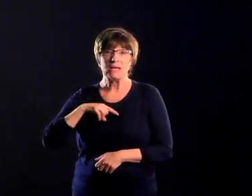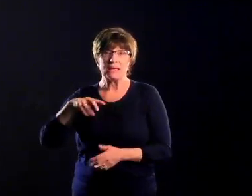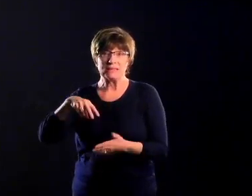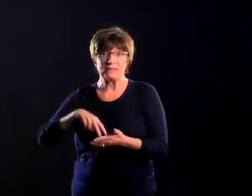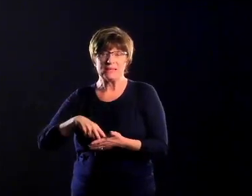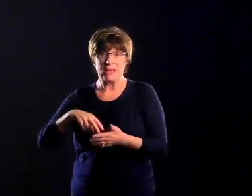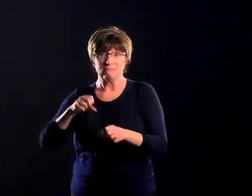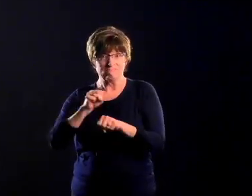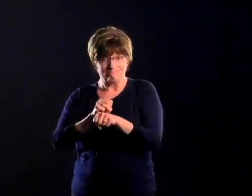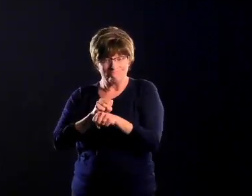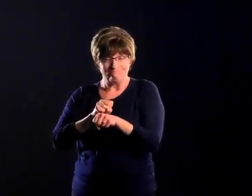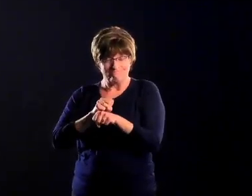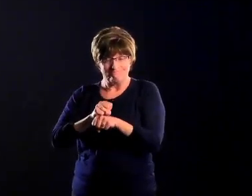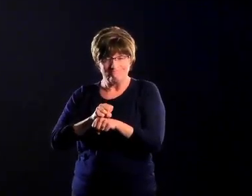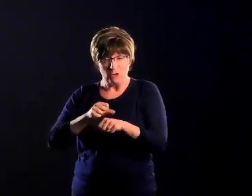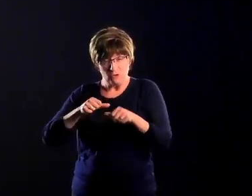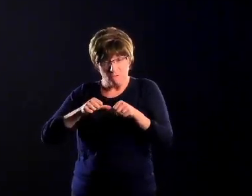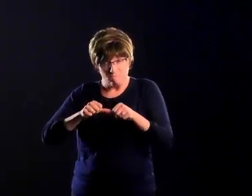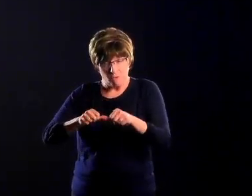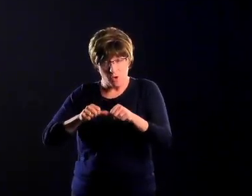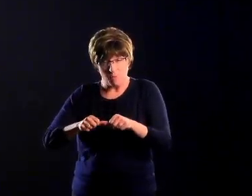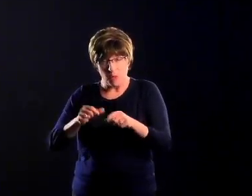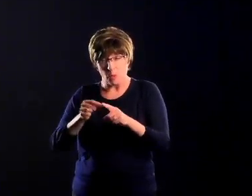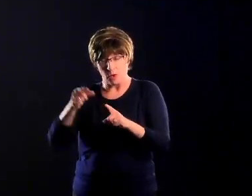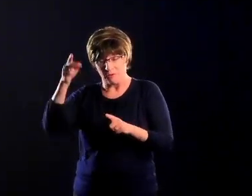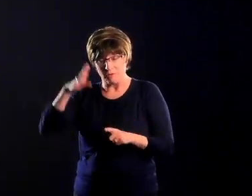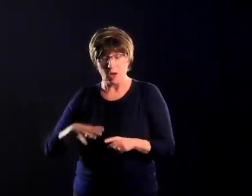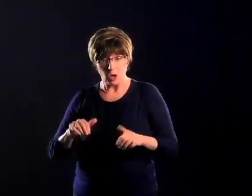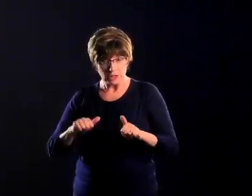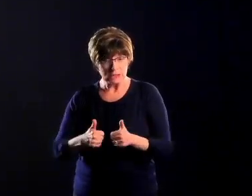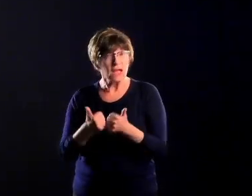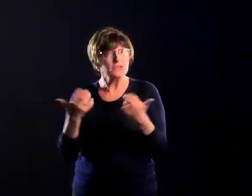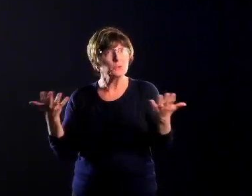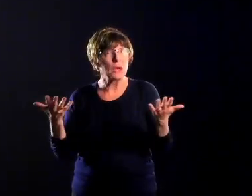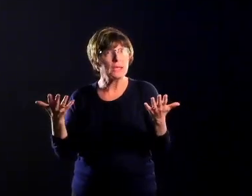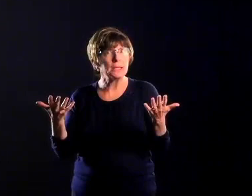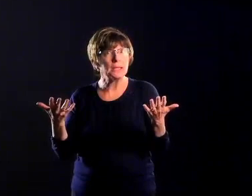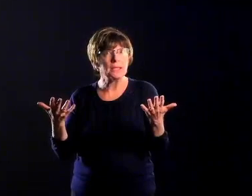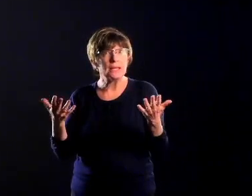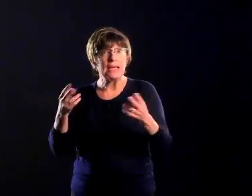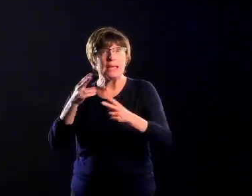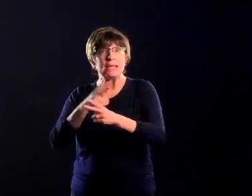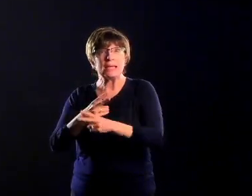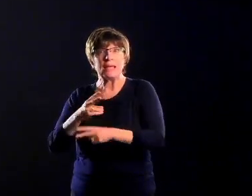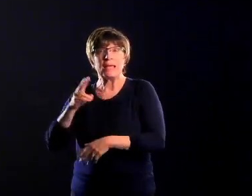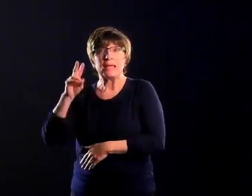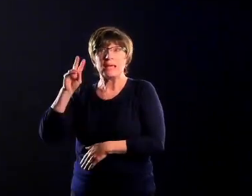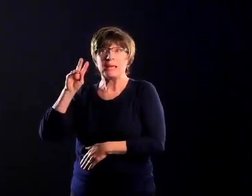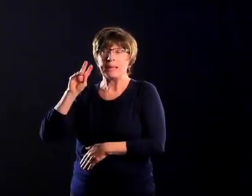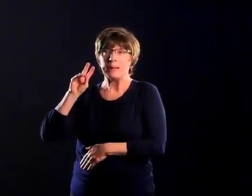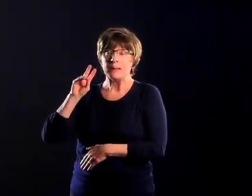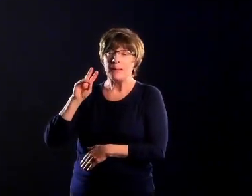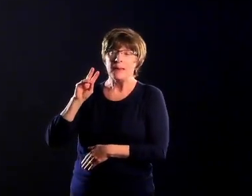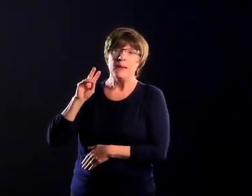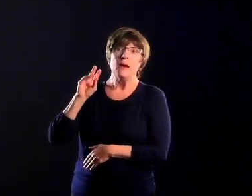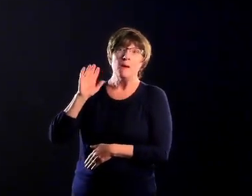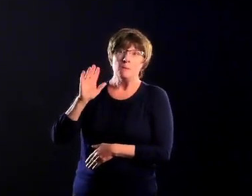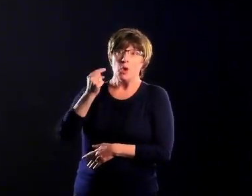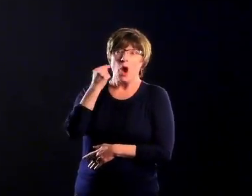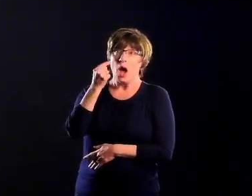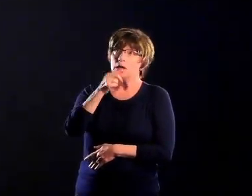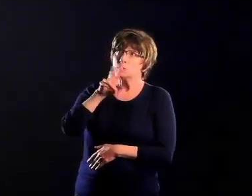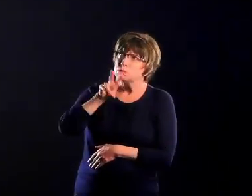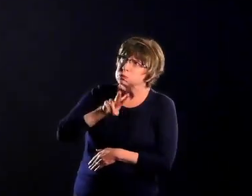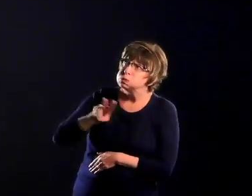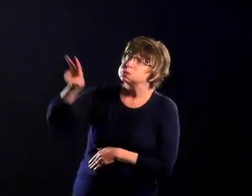firm upon the word of God. So our challenge then is to keep your eyes fixed upon the Lord. In